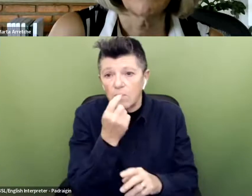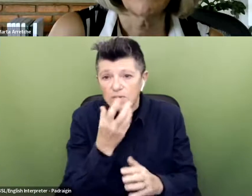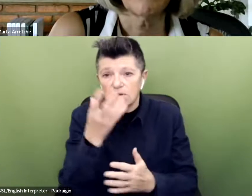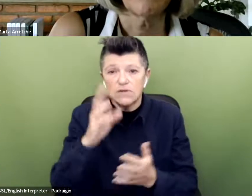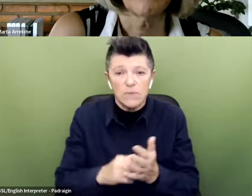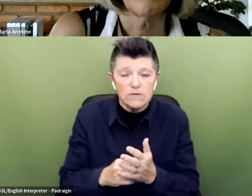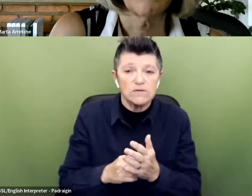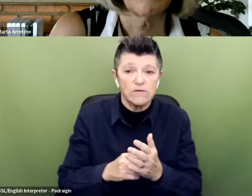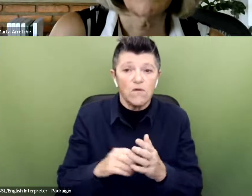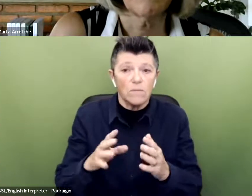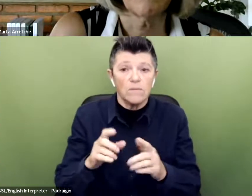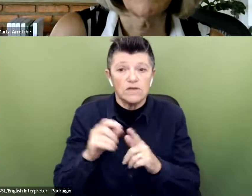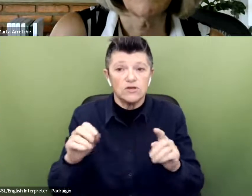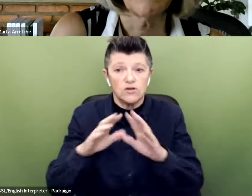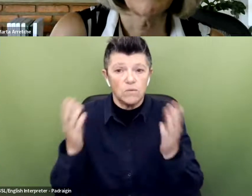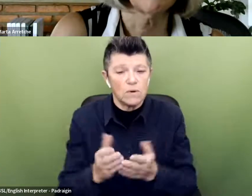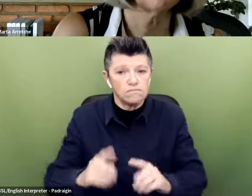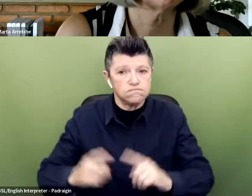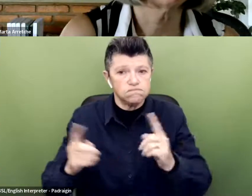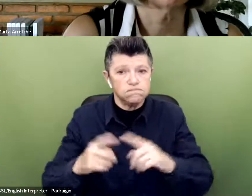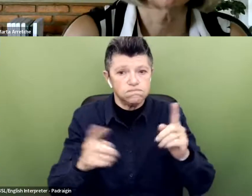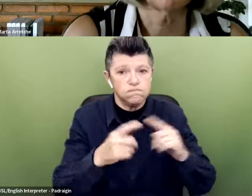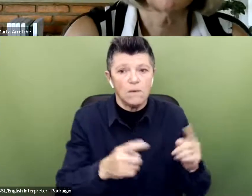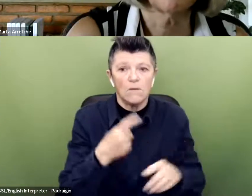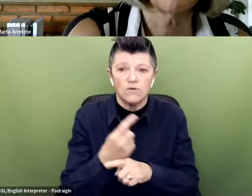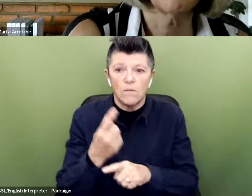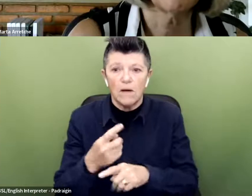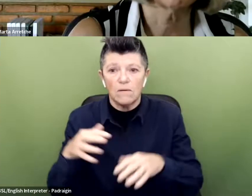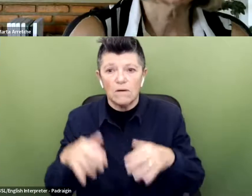world. And we talk about loneliness and participation.